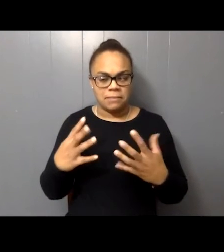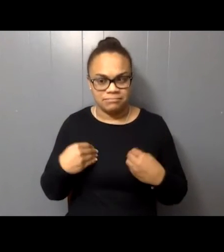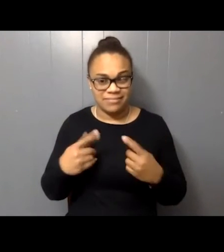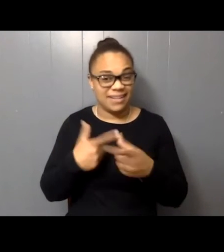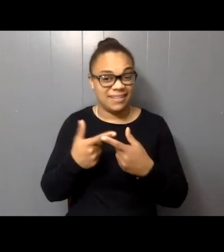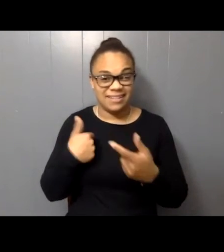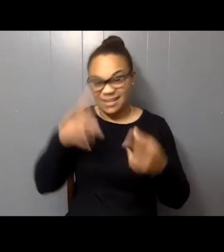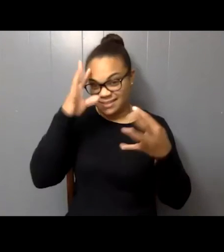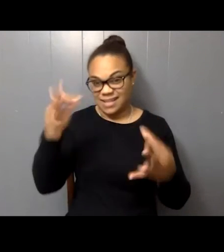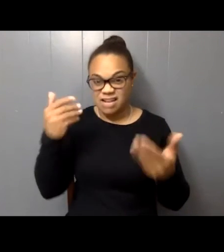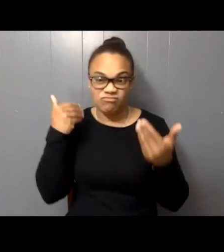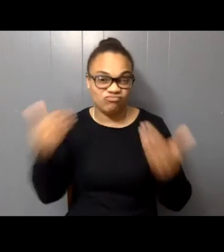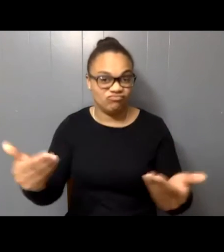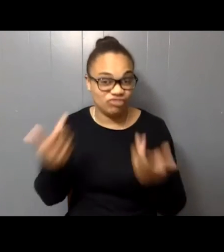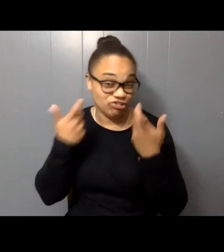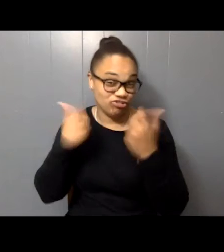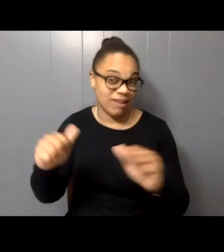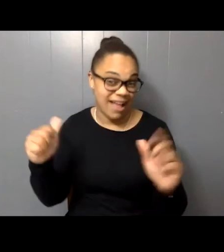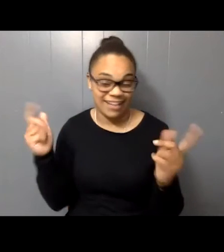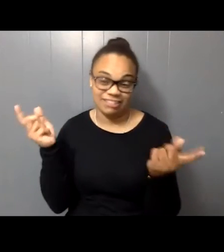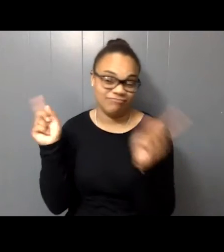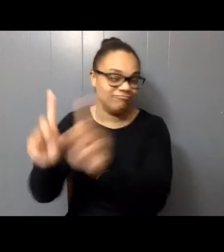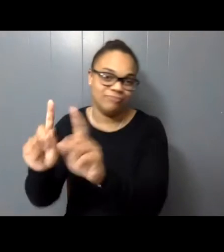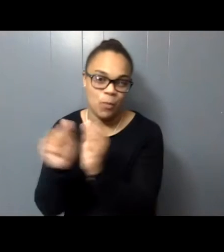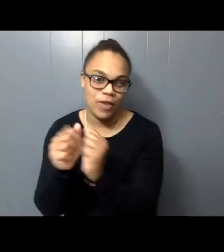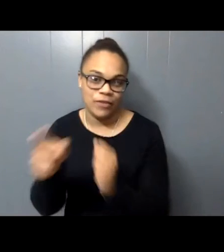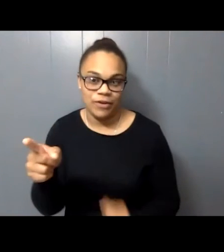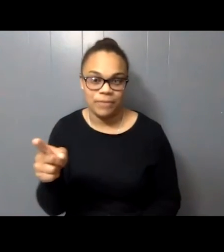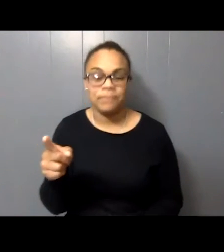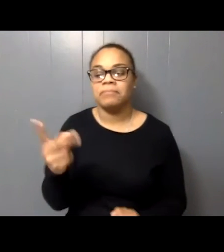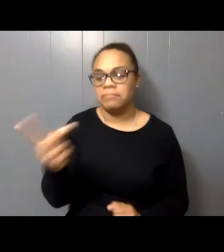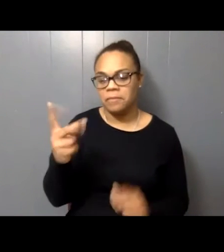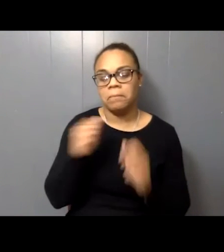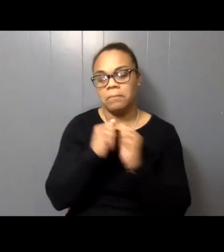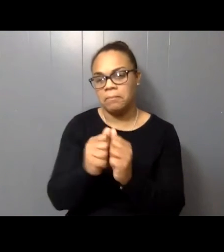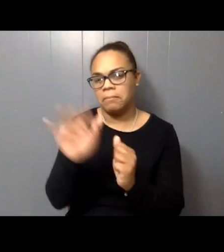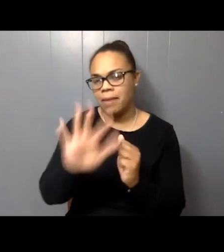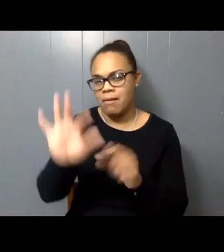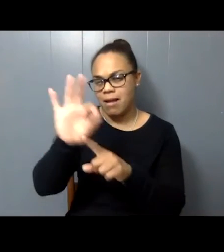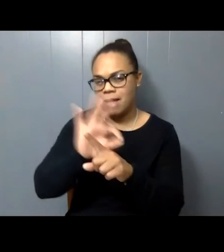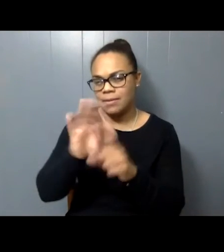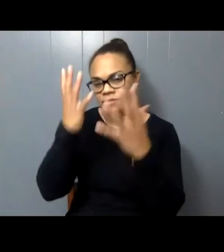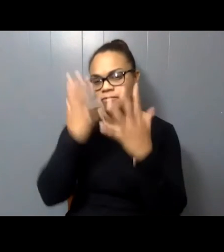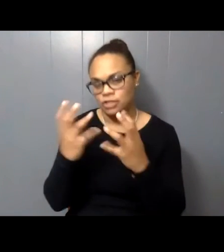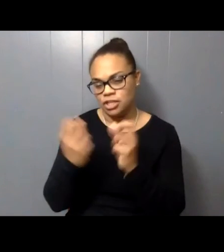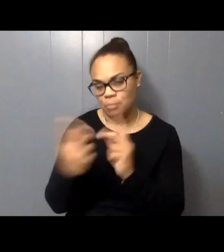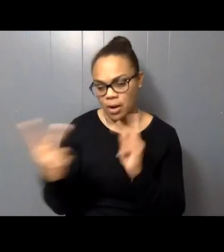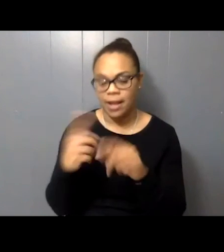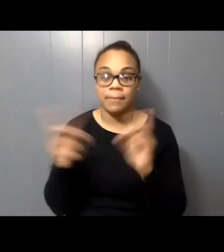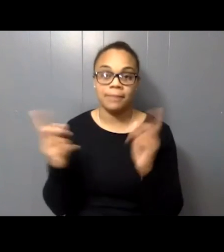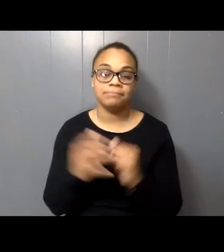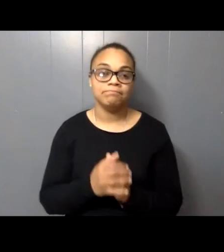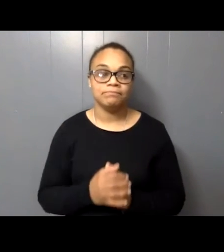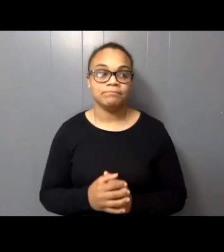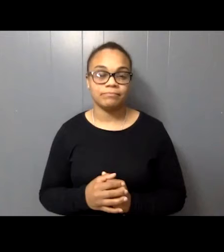And we ended up going out for almost 9 months. And then unfortunately we broke up. But yeah, and so that's